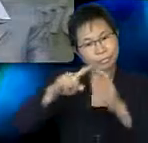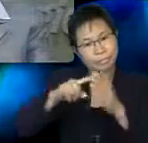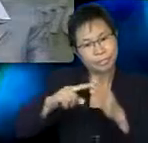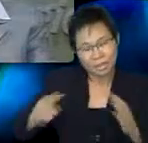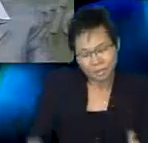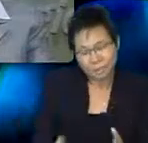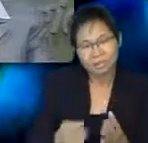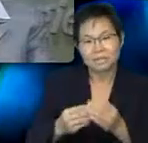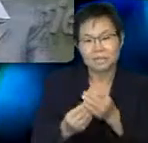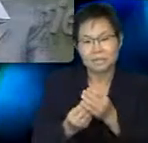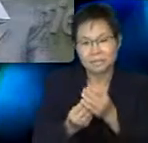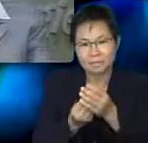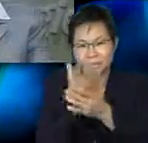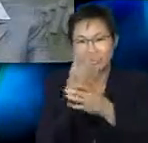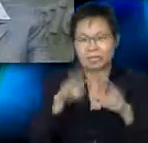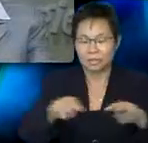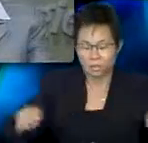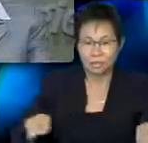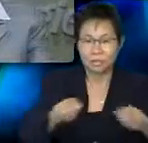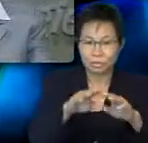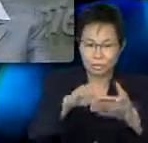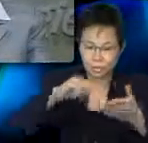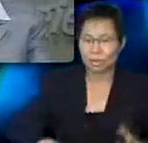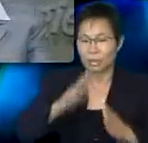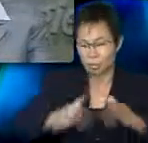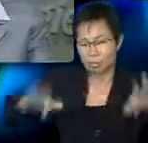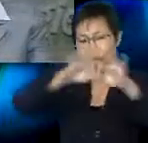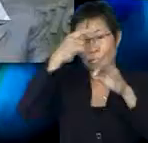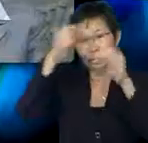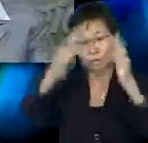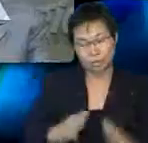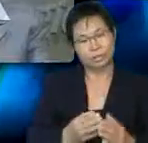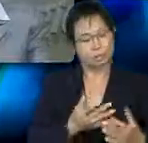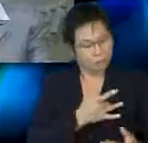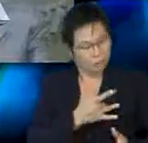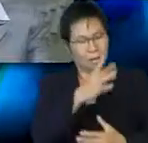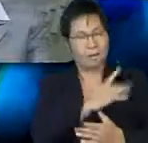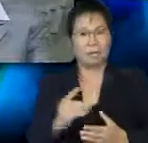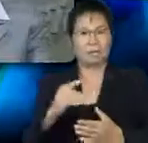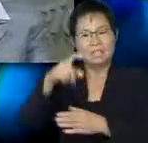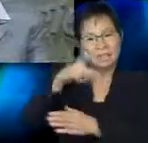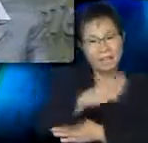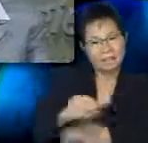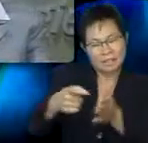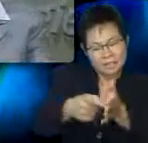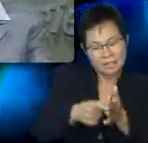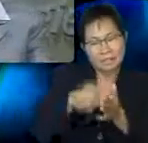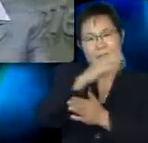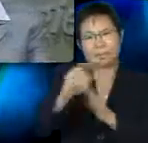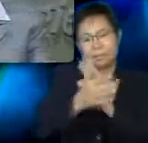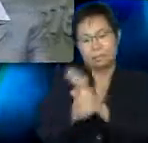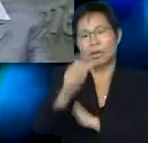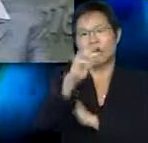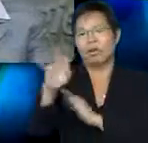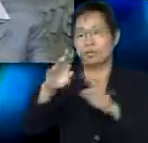right? And it is very important for the teacher to be sensitive to the differing needs and abilities of